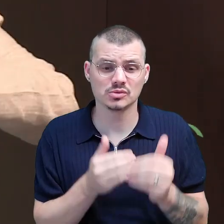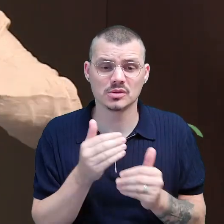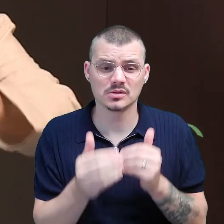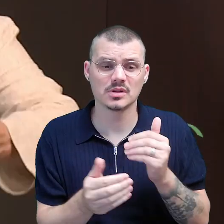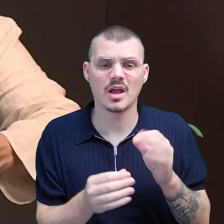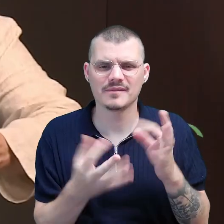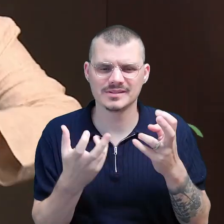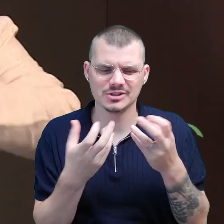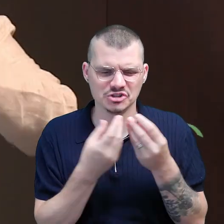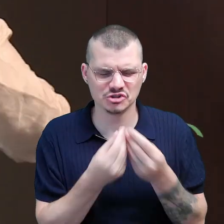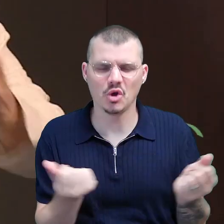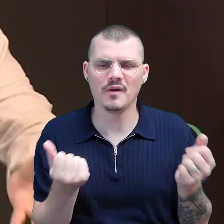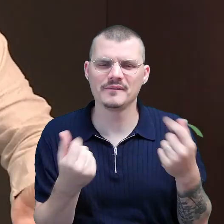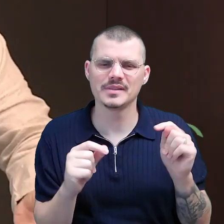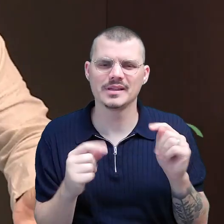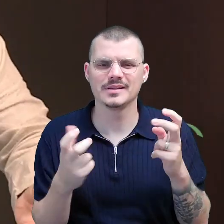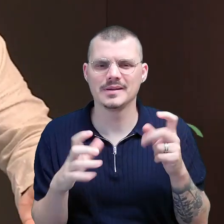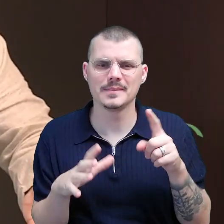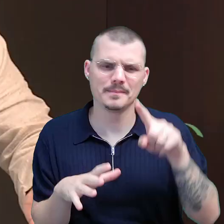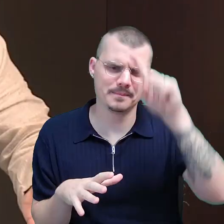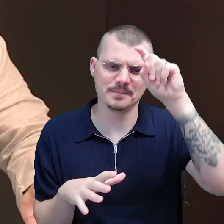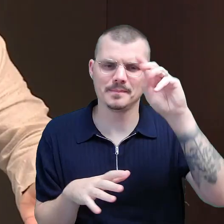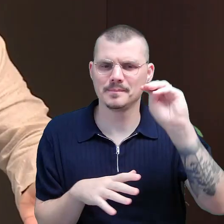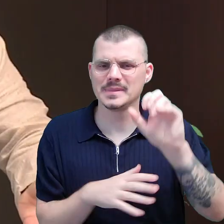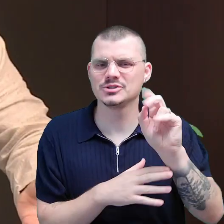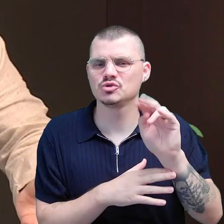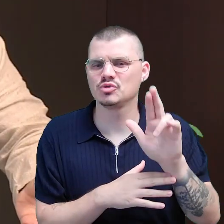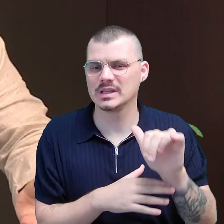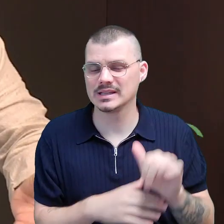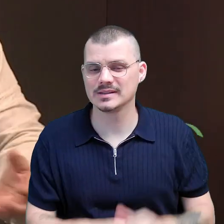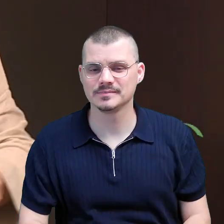gradual process of solving the mystery.